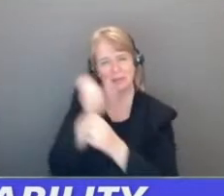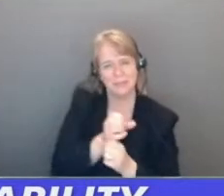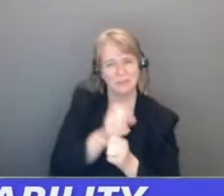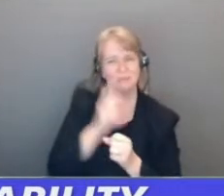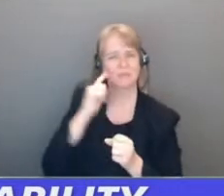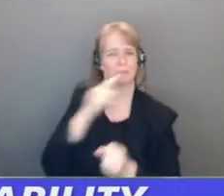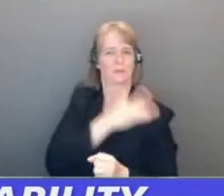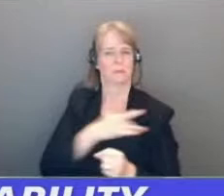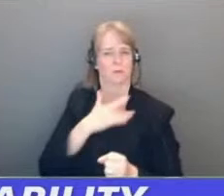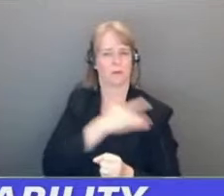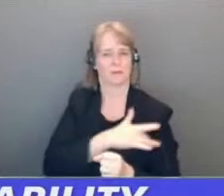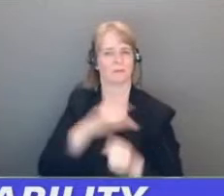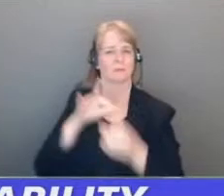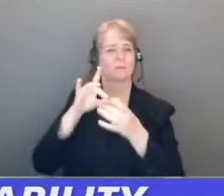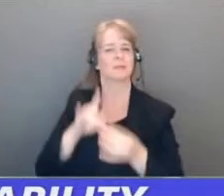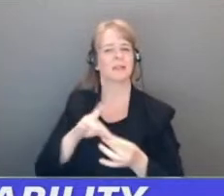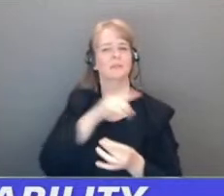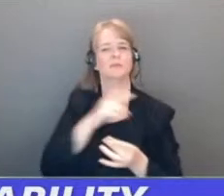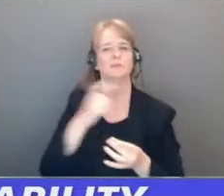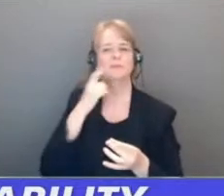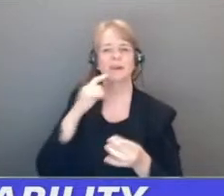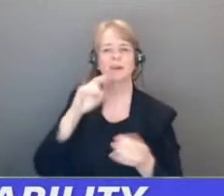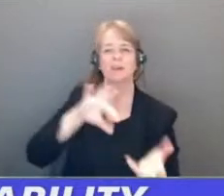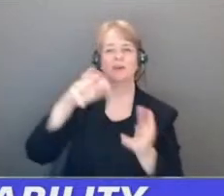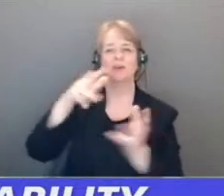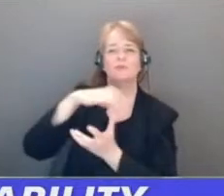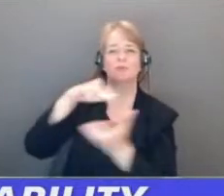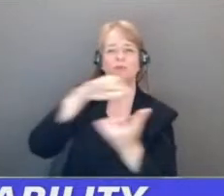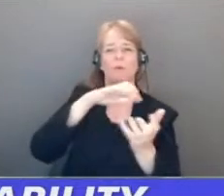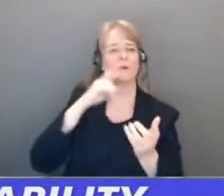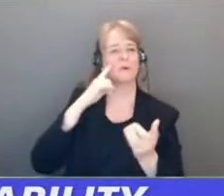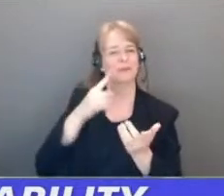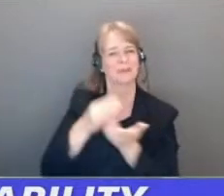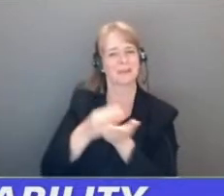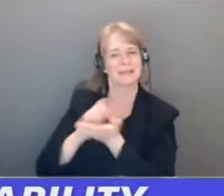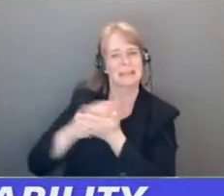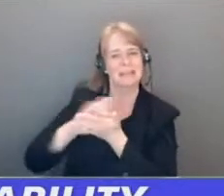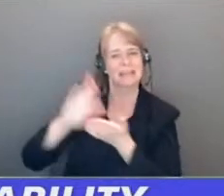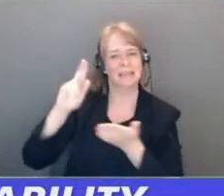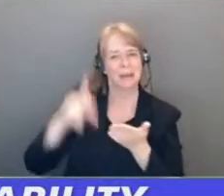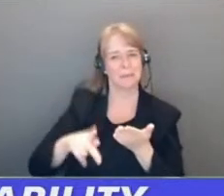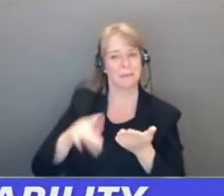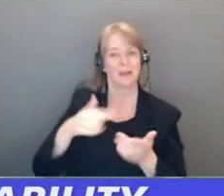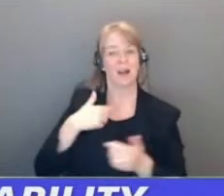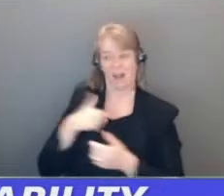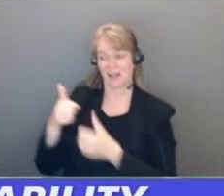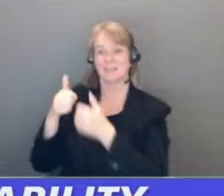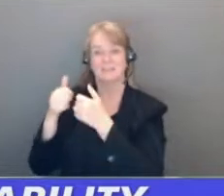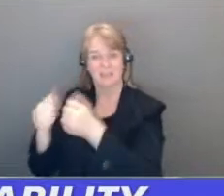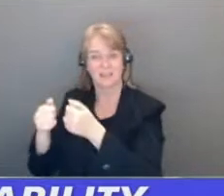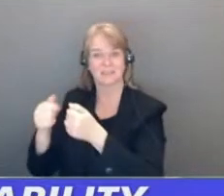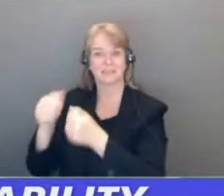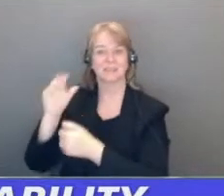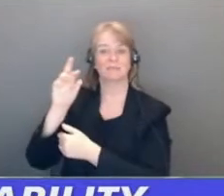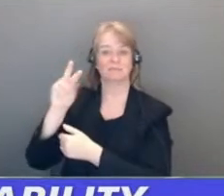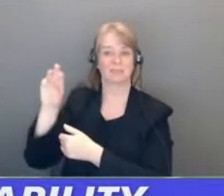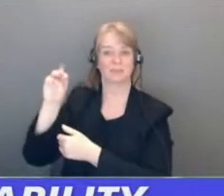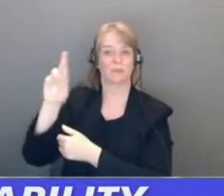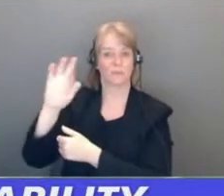the storm cleanup? I sent a text to Mr. Ford 2 days ago, and he answered me back saying, we're working on